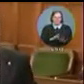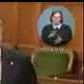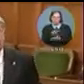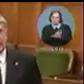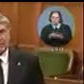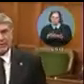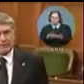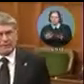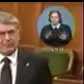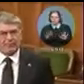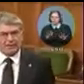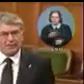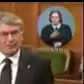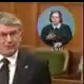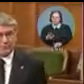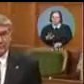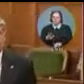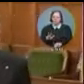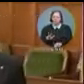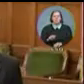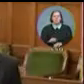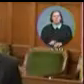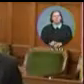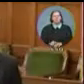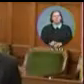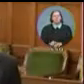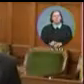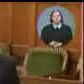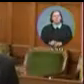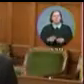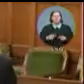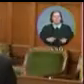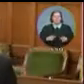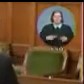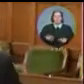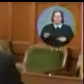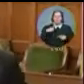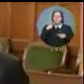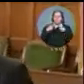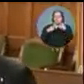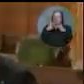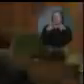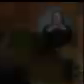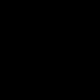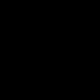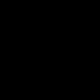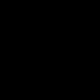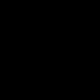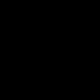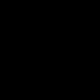Honourable Members' comments may not be appropriate, given that there are a number of investigations underway. Hear, hear. The Honourable not appropriate for The comments may The may may comments